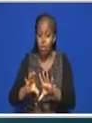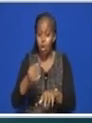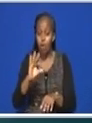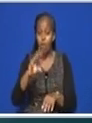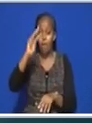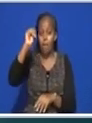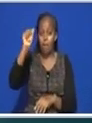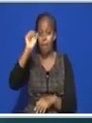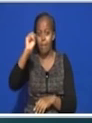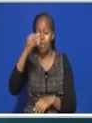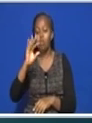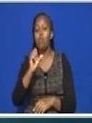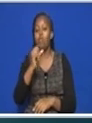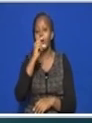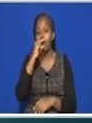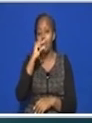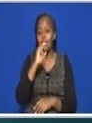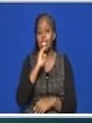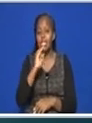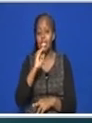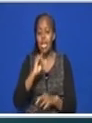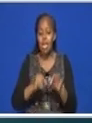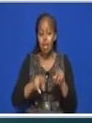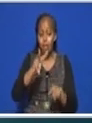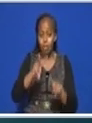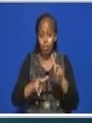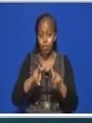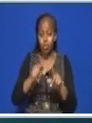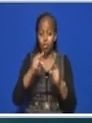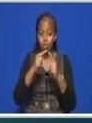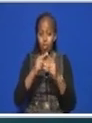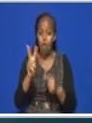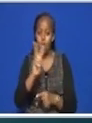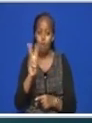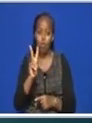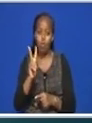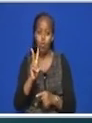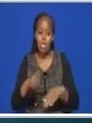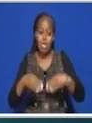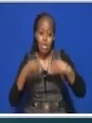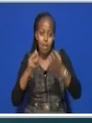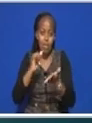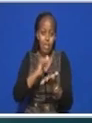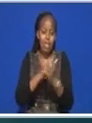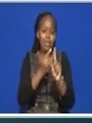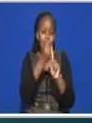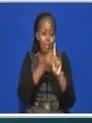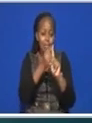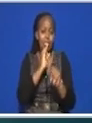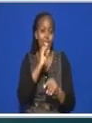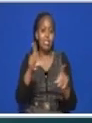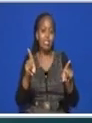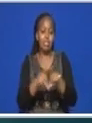of gas is inversely proportional to its volume, provided that the temperature is kept constant.